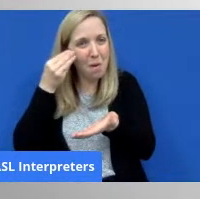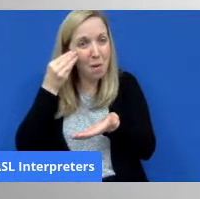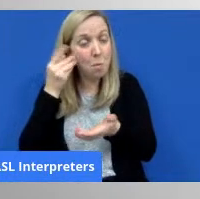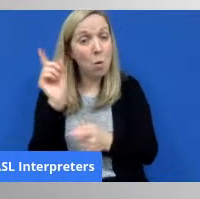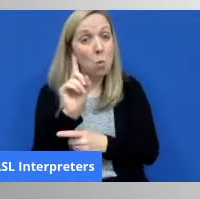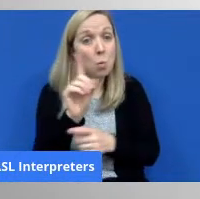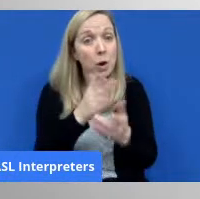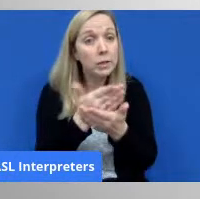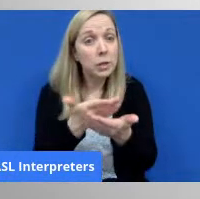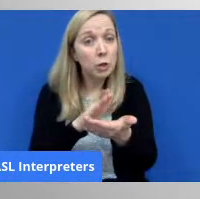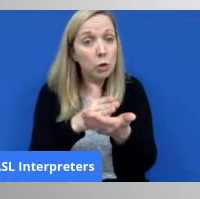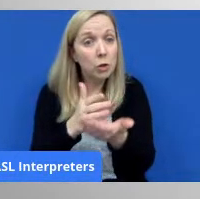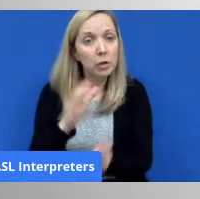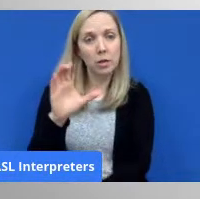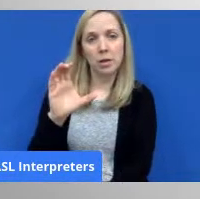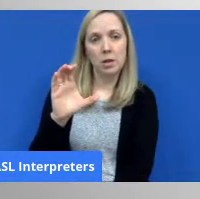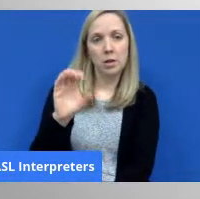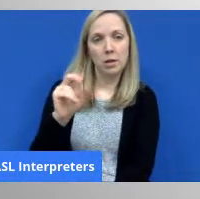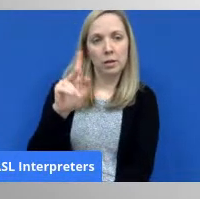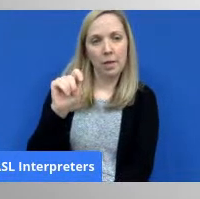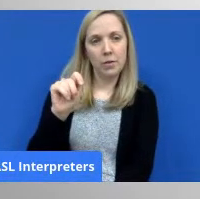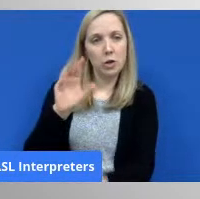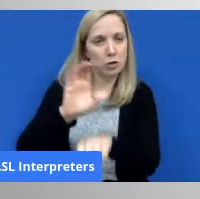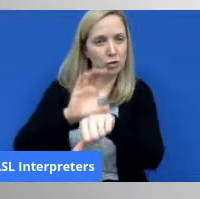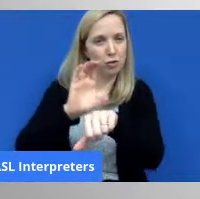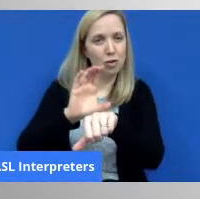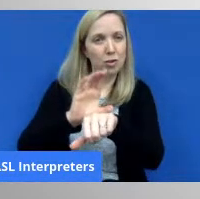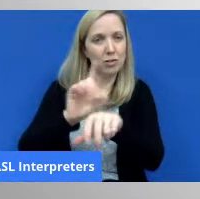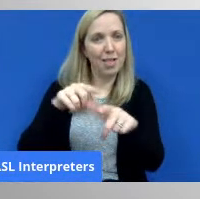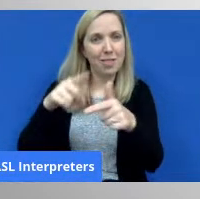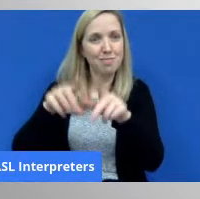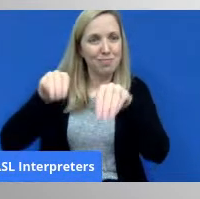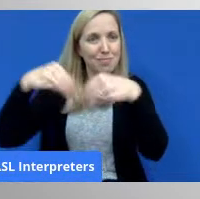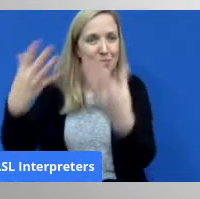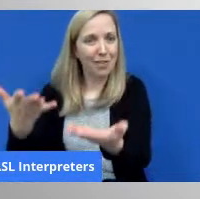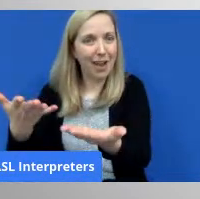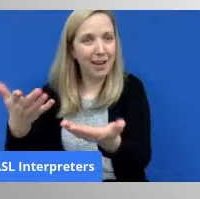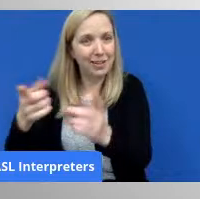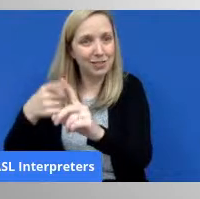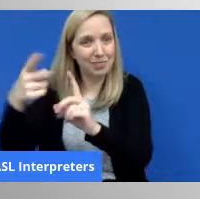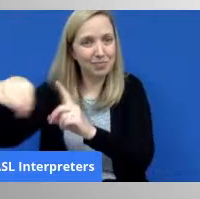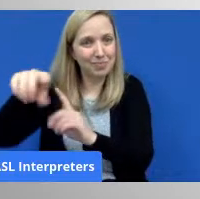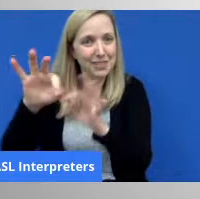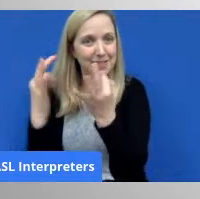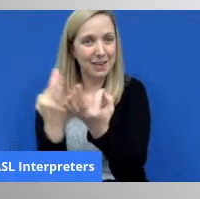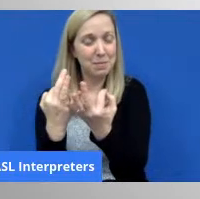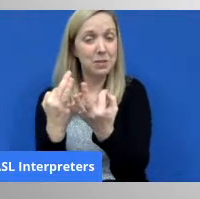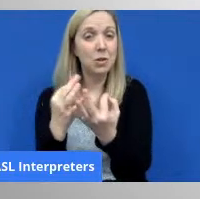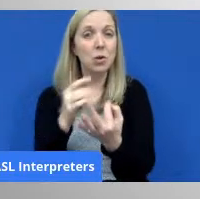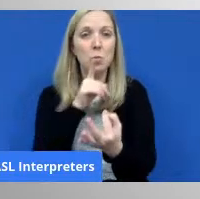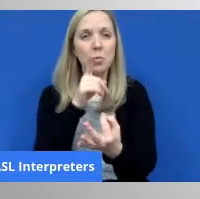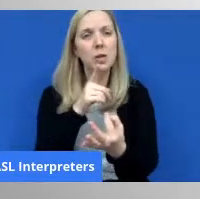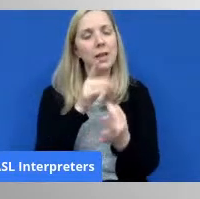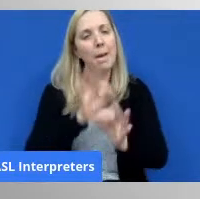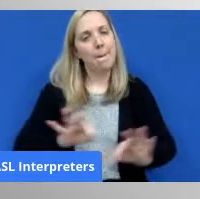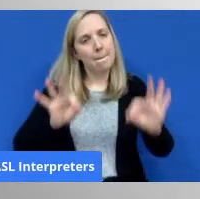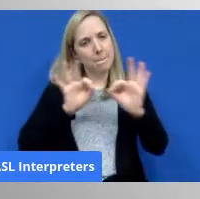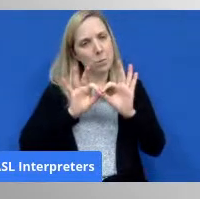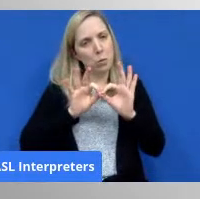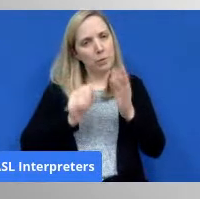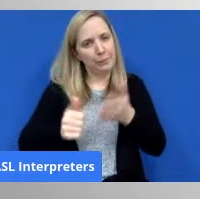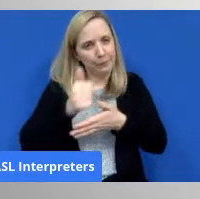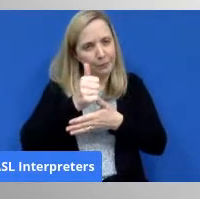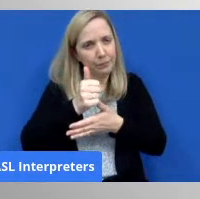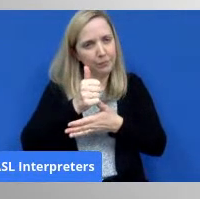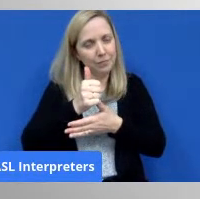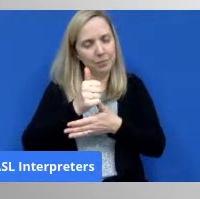then provided to those families. I think a big part of the Grow It Know It program is forming relationships, and food is a really